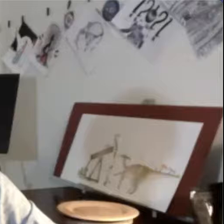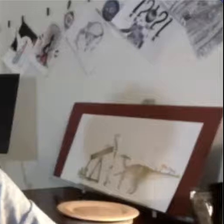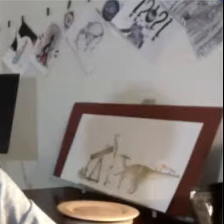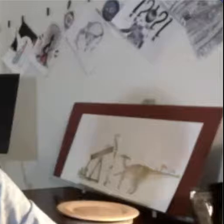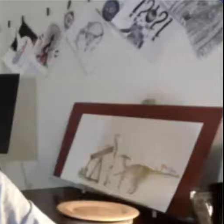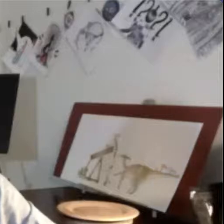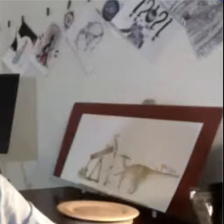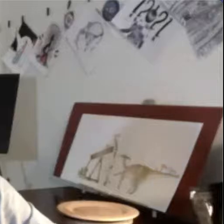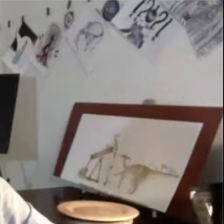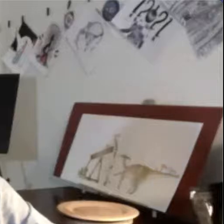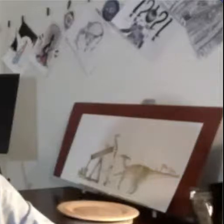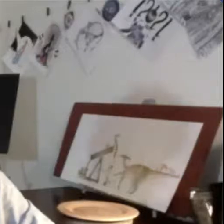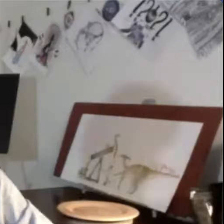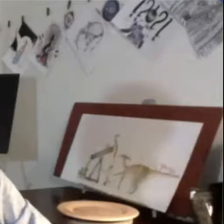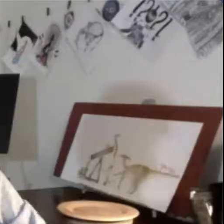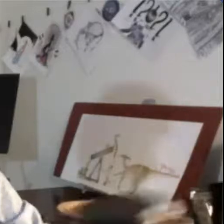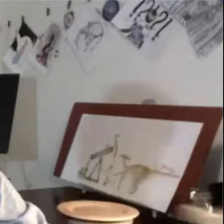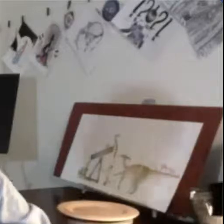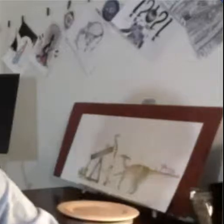hey